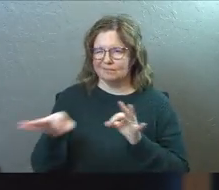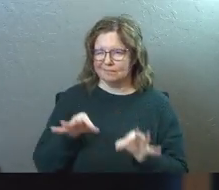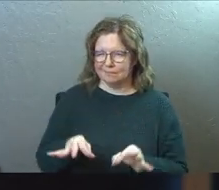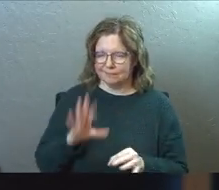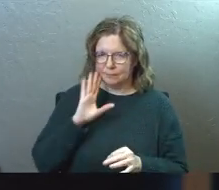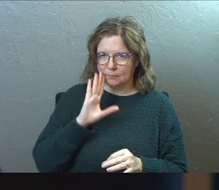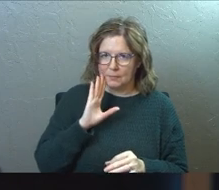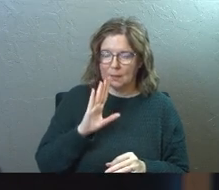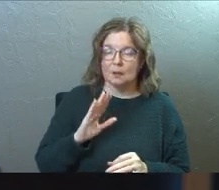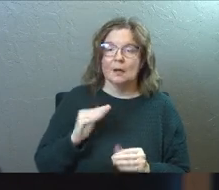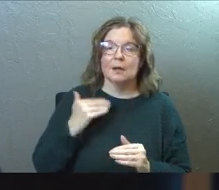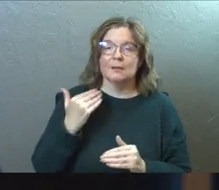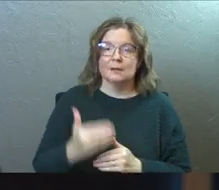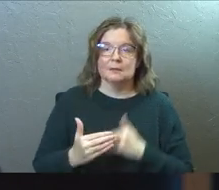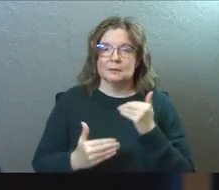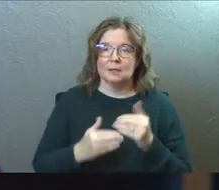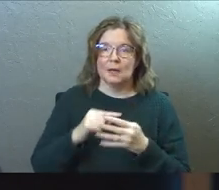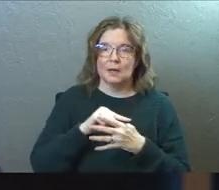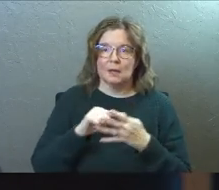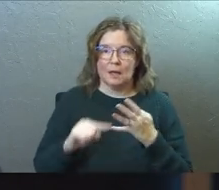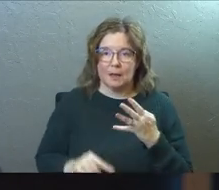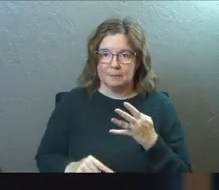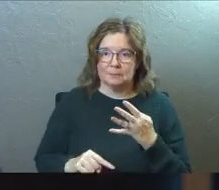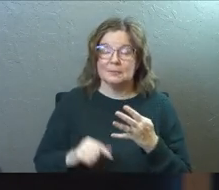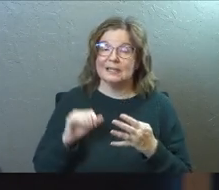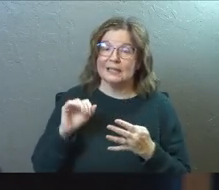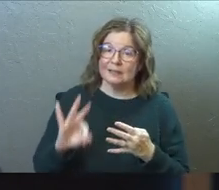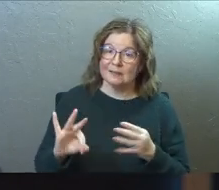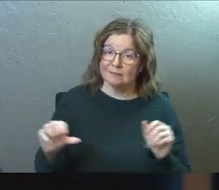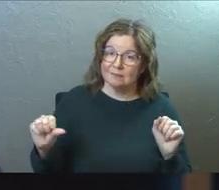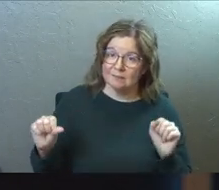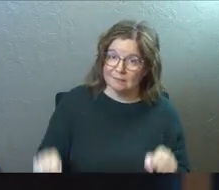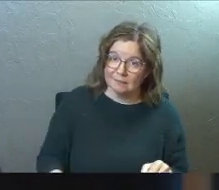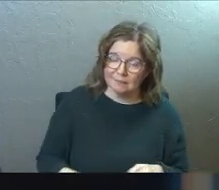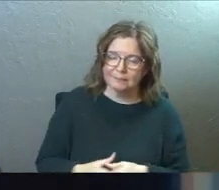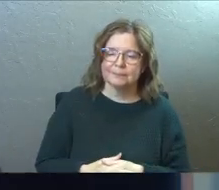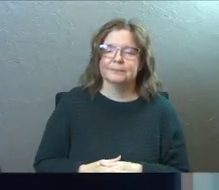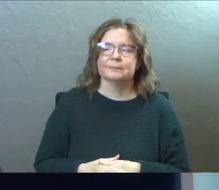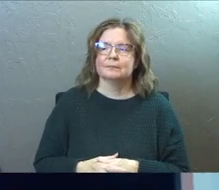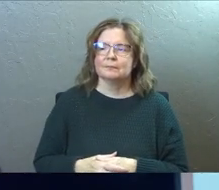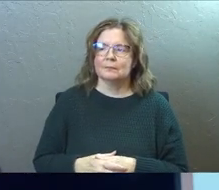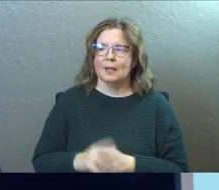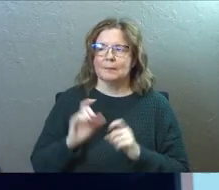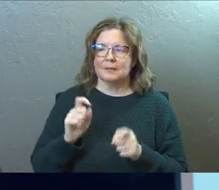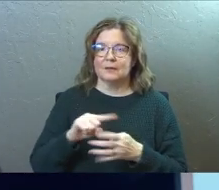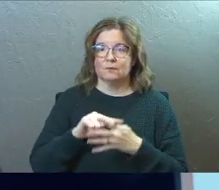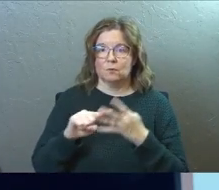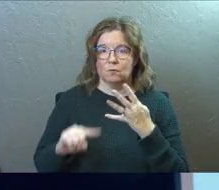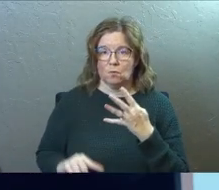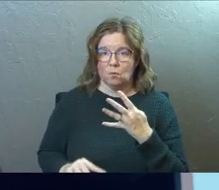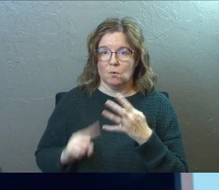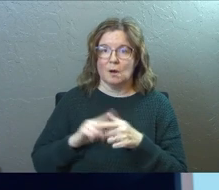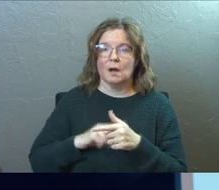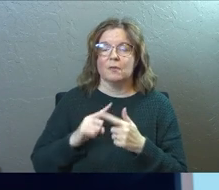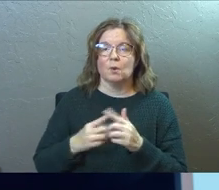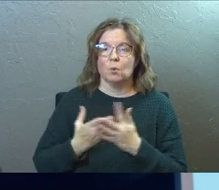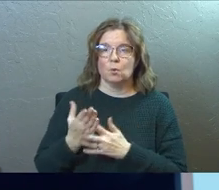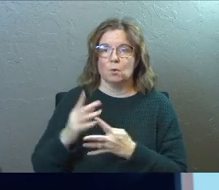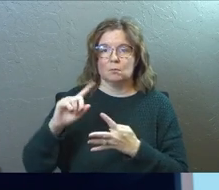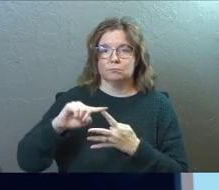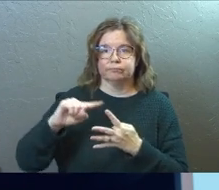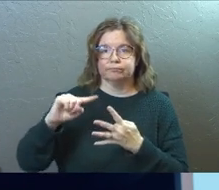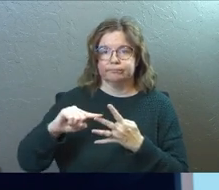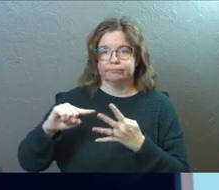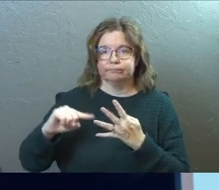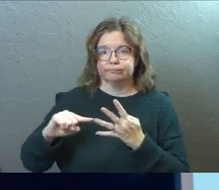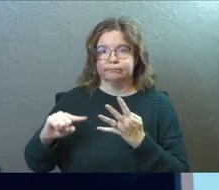through. The steps to tame your tongue, if it would be possible. I'm going to give you these four, and then we're going to go through them one at a